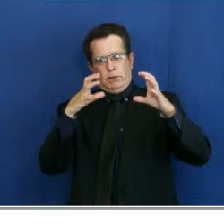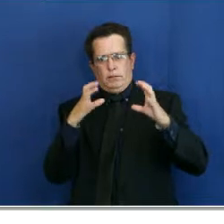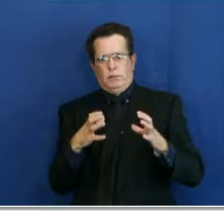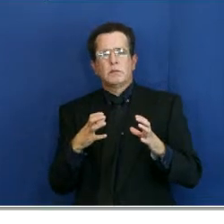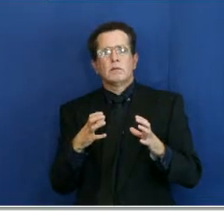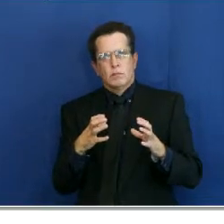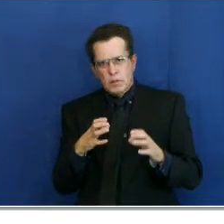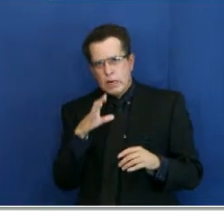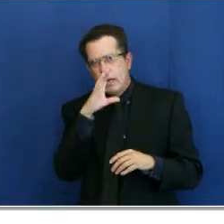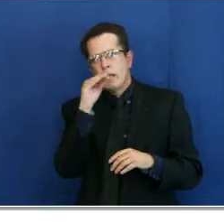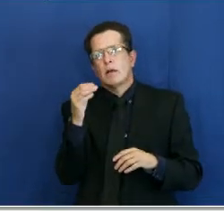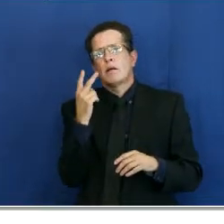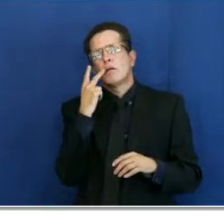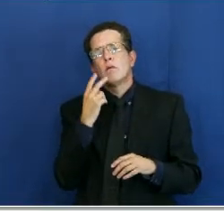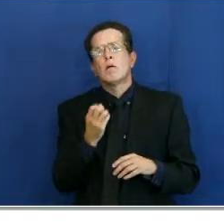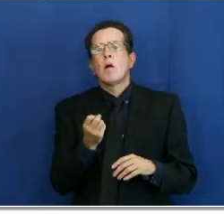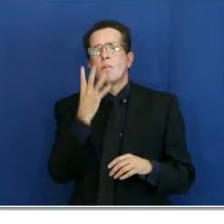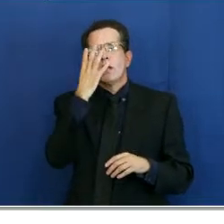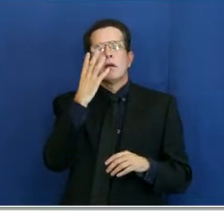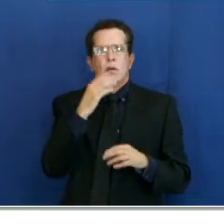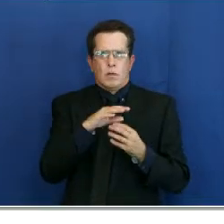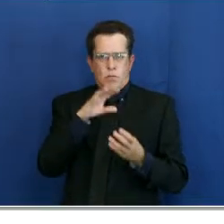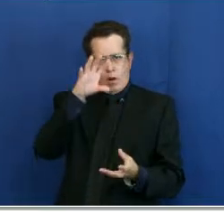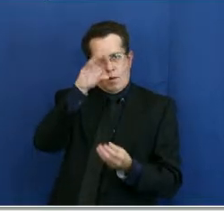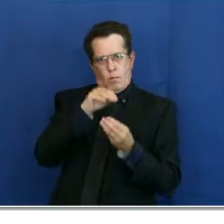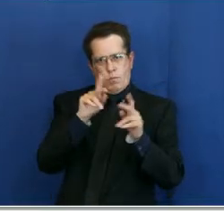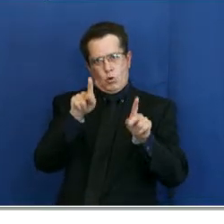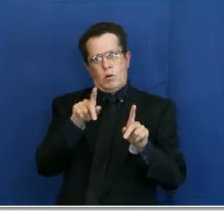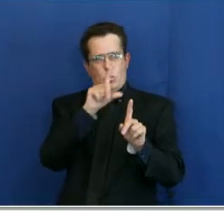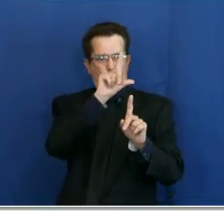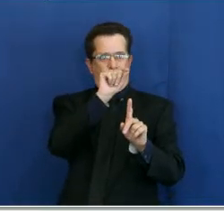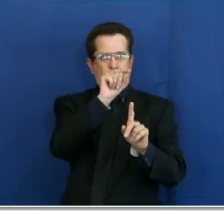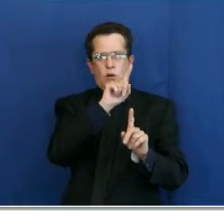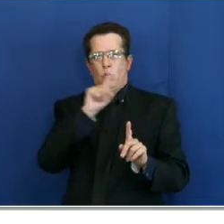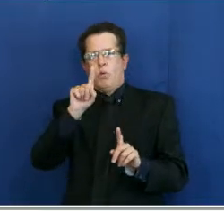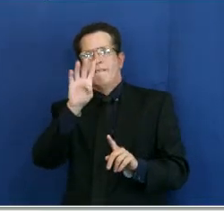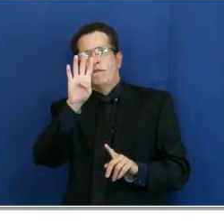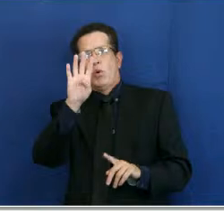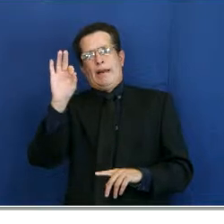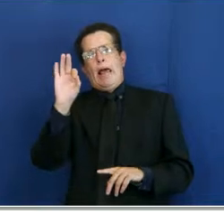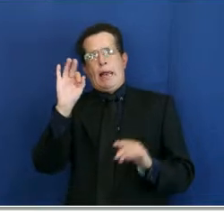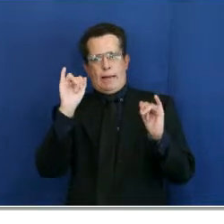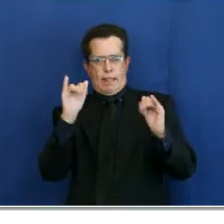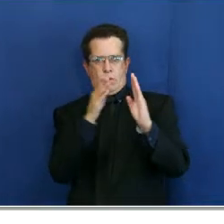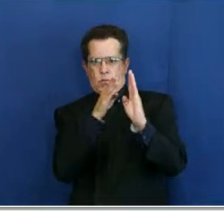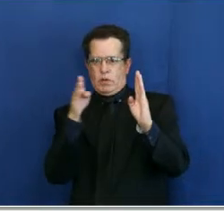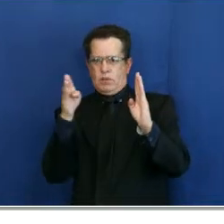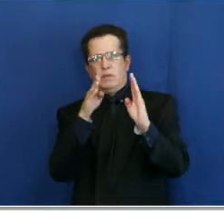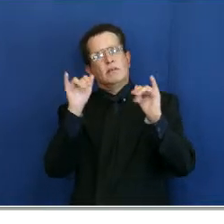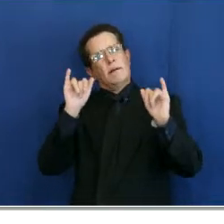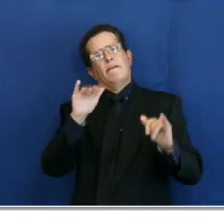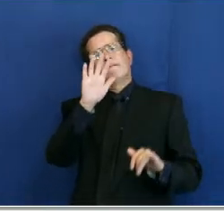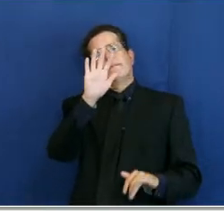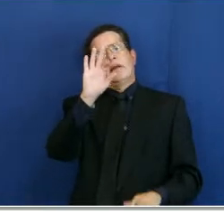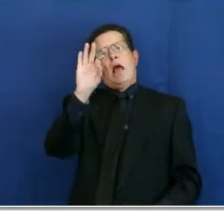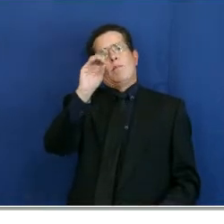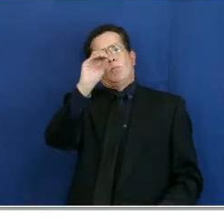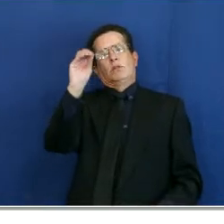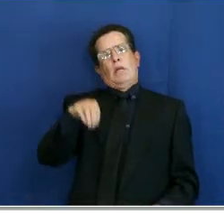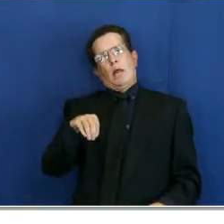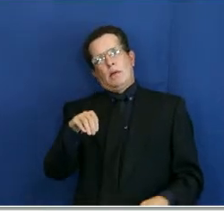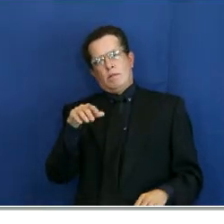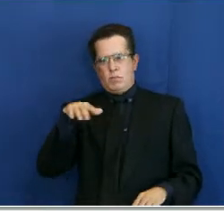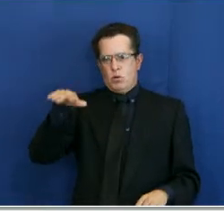also the total number of individuals between 20 and 49 years of age remains at 59%, represented